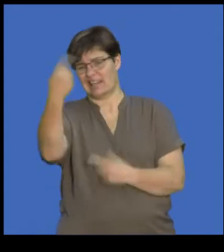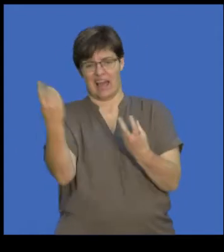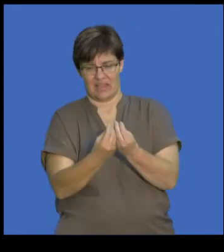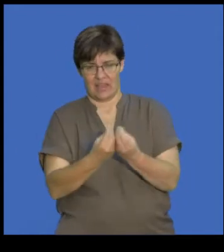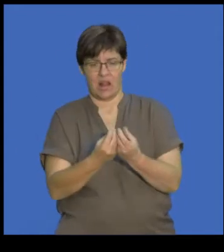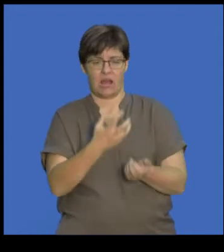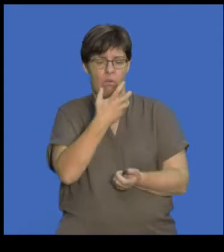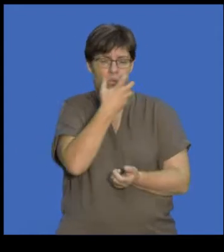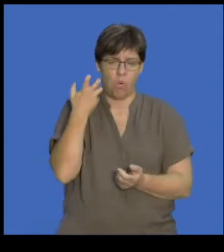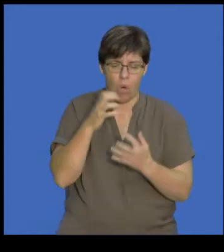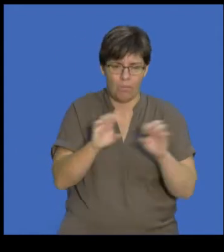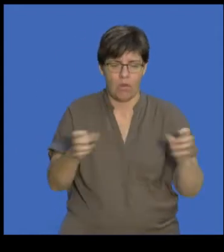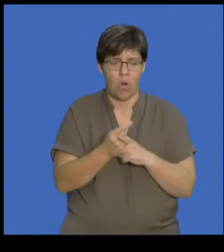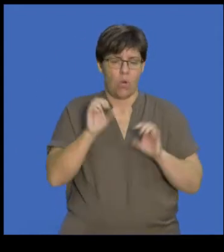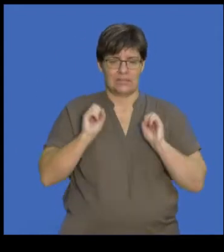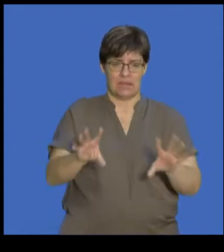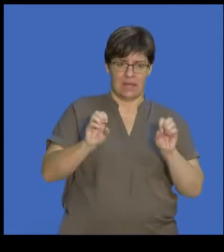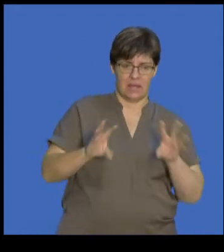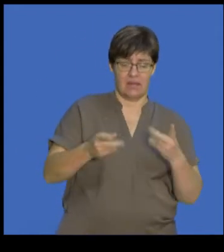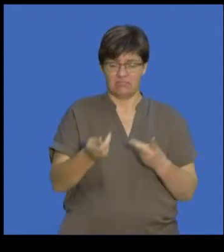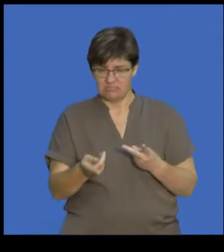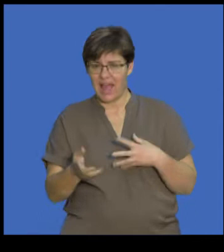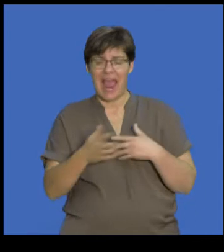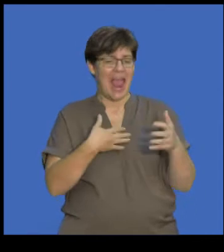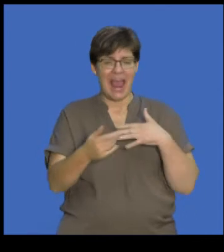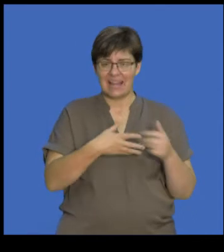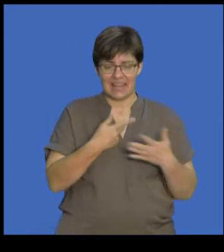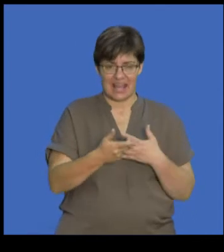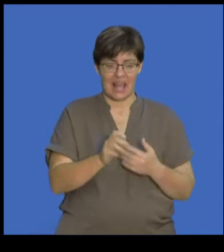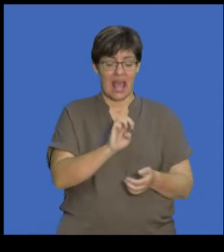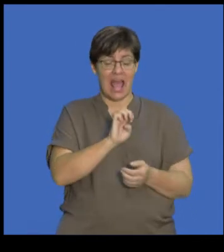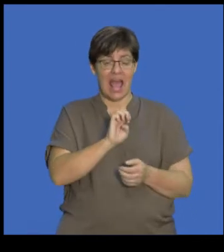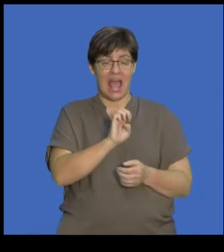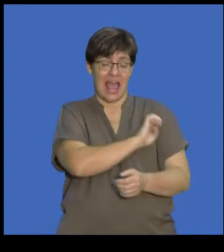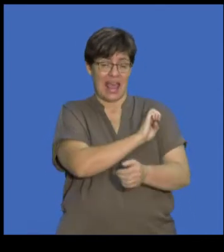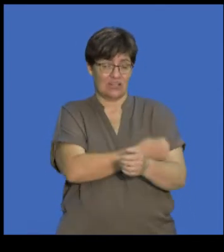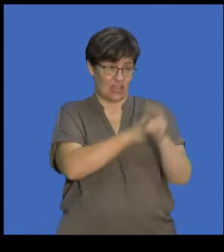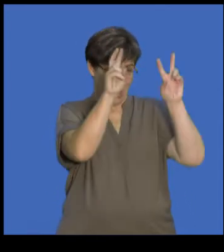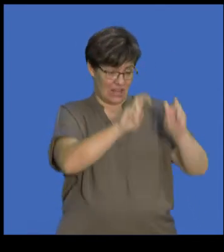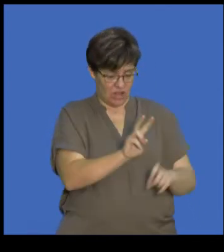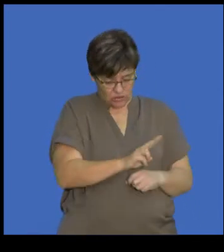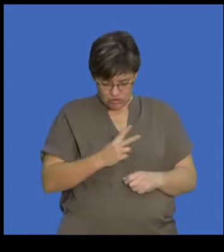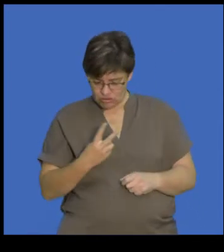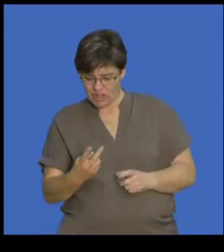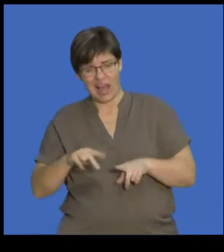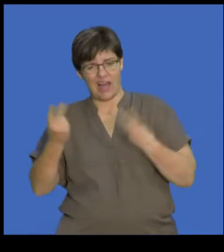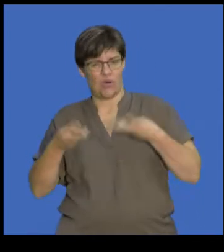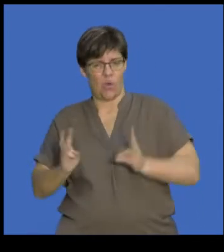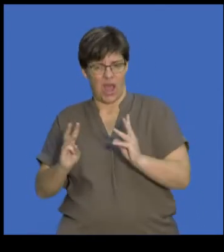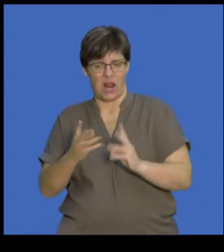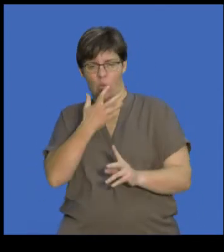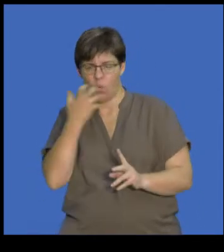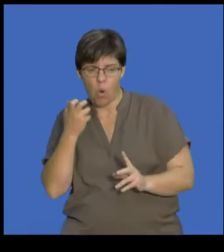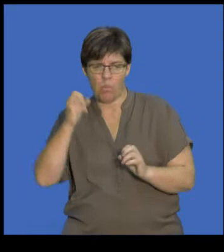be a heater, it can be a speaker, anything that transforms or changes electrical energy into another form, it's